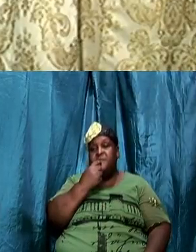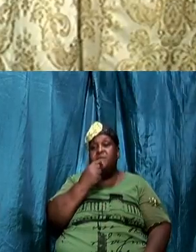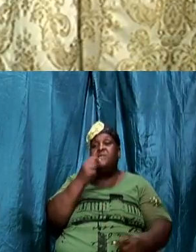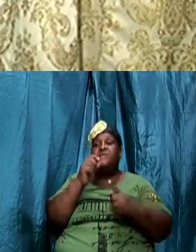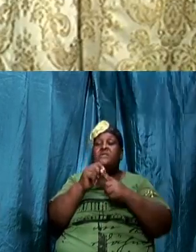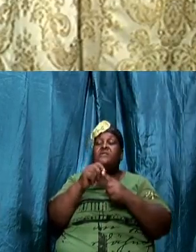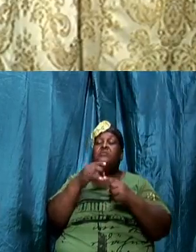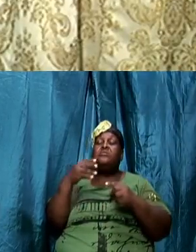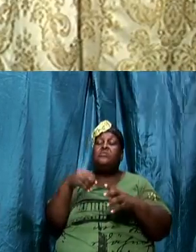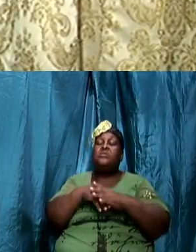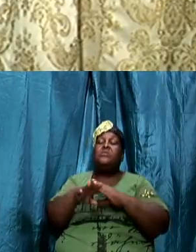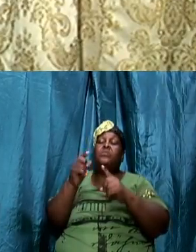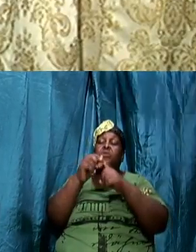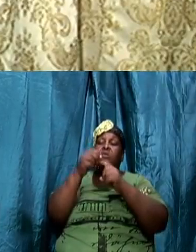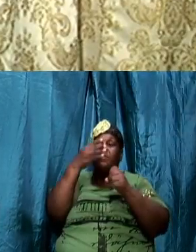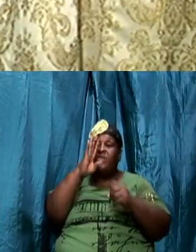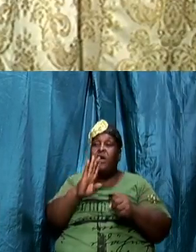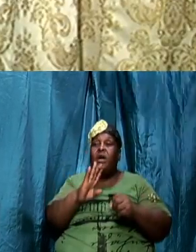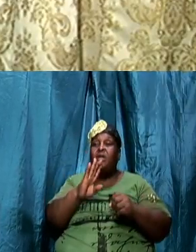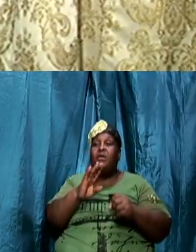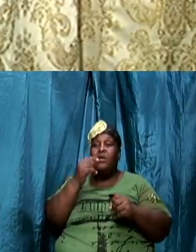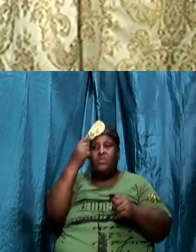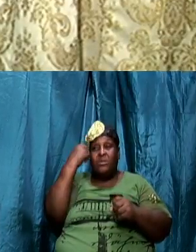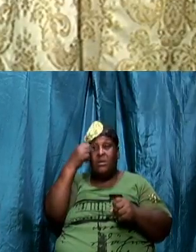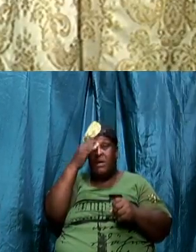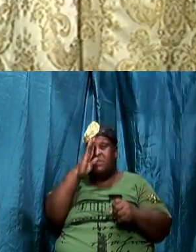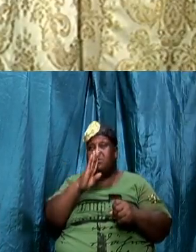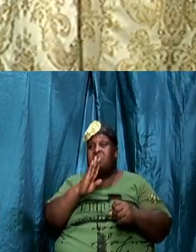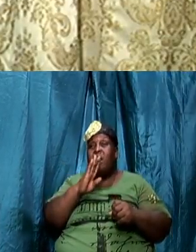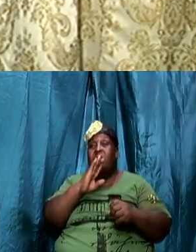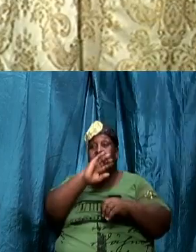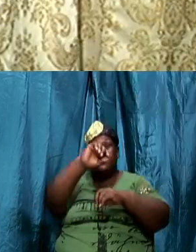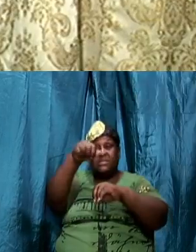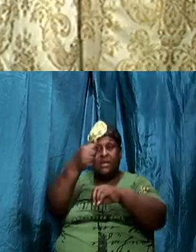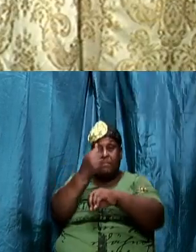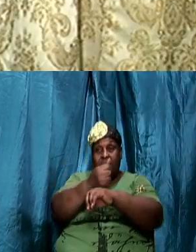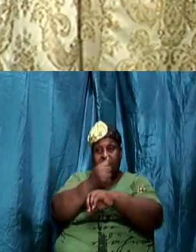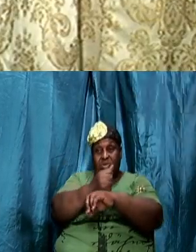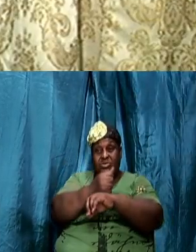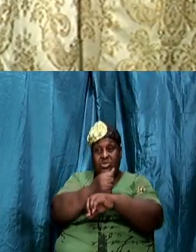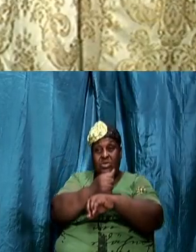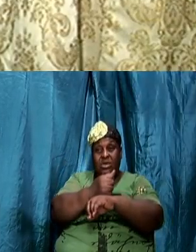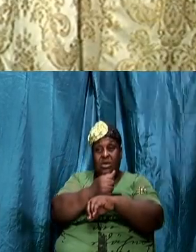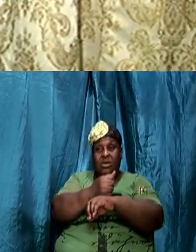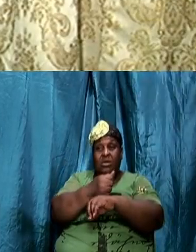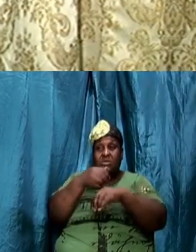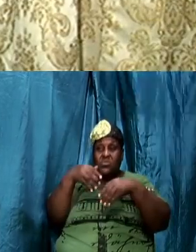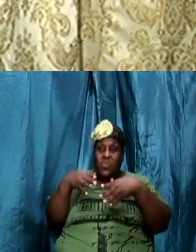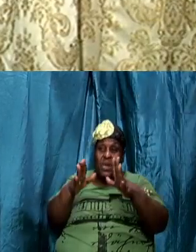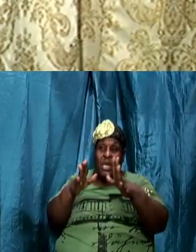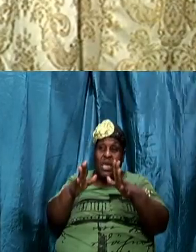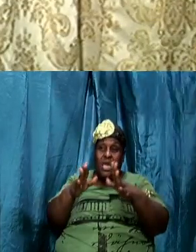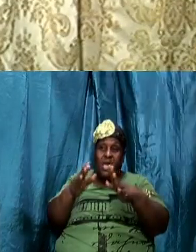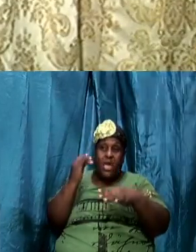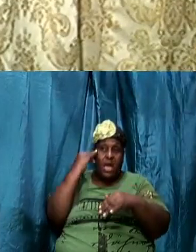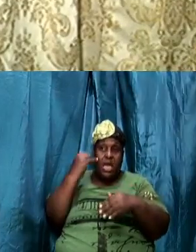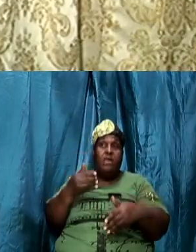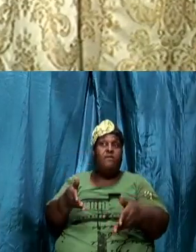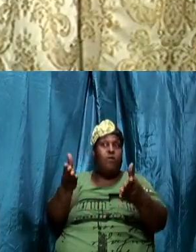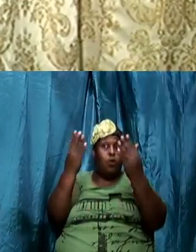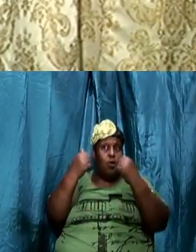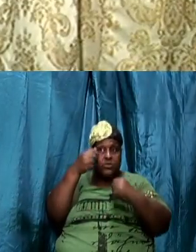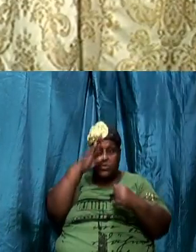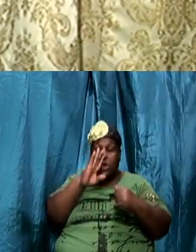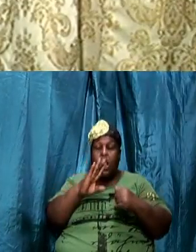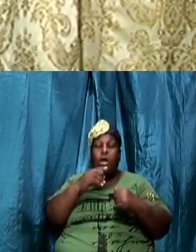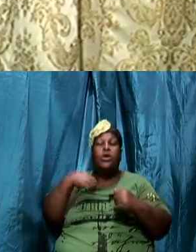God established a particular way that if we are going to come to him, we must come that way. And if we are going to worship him, we are going to